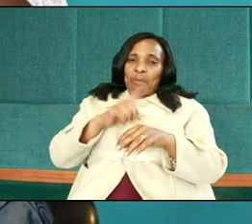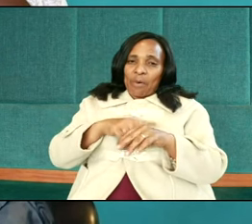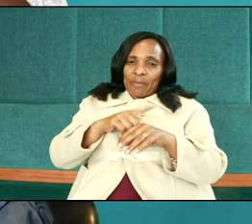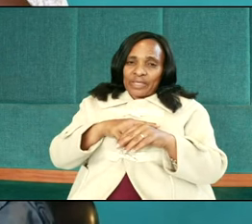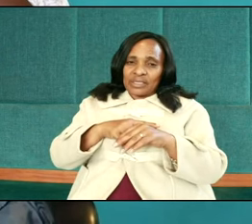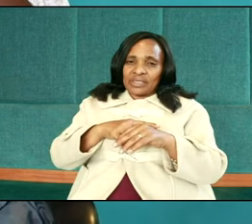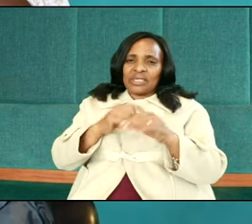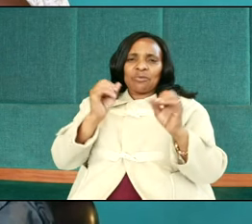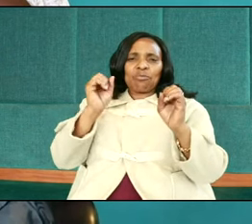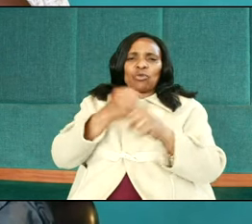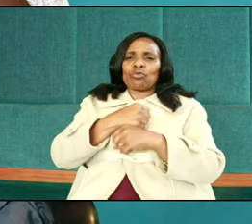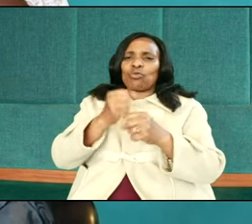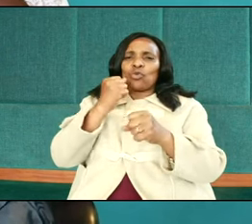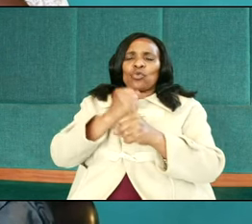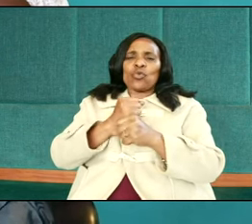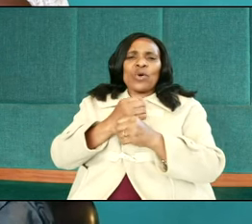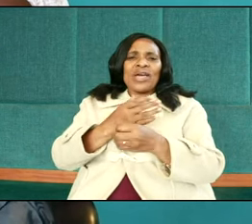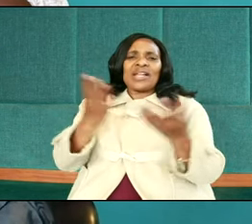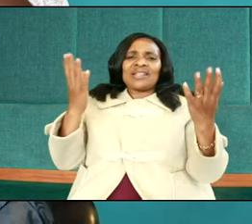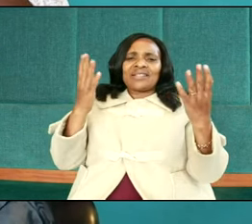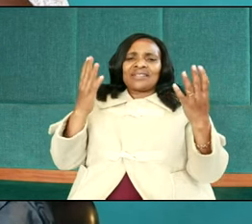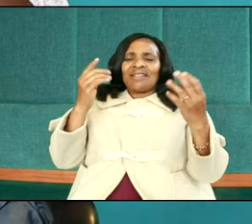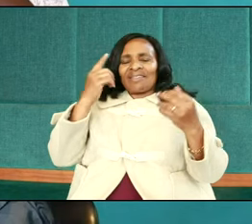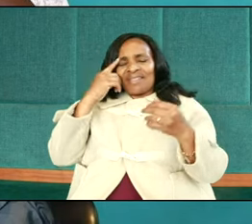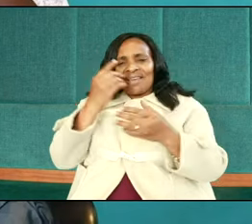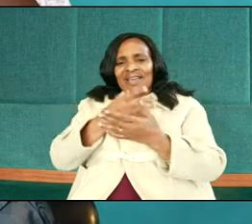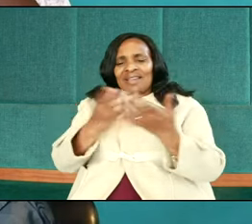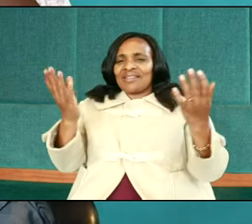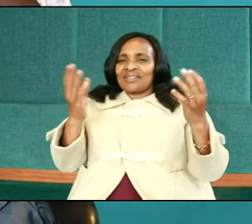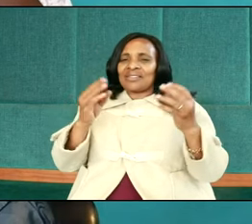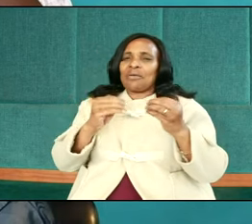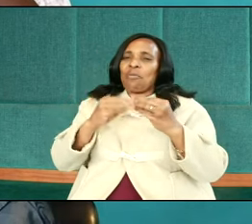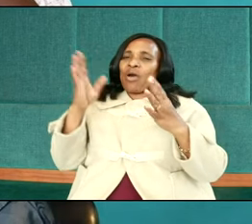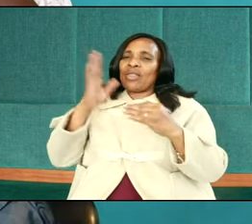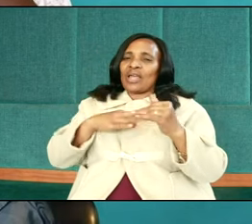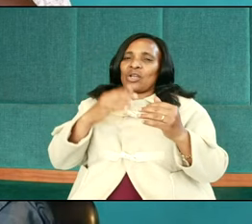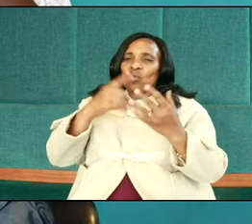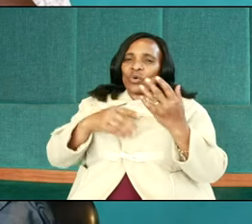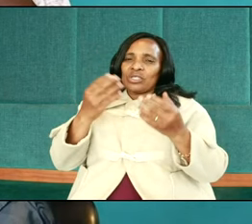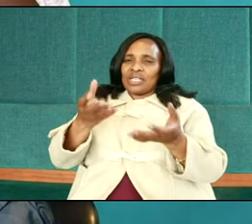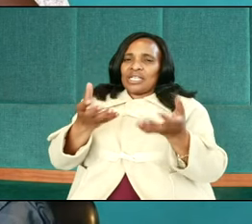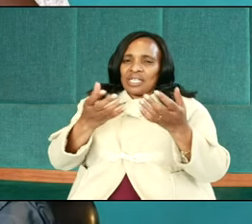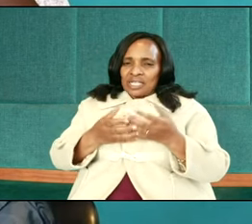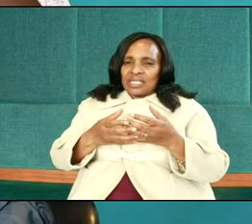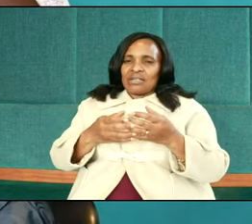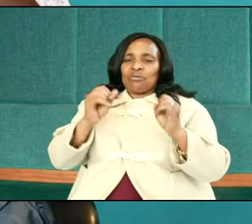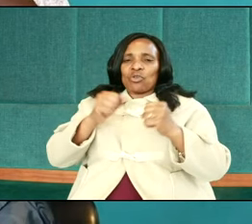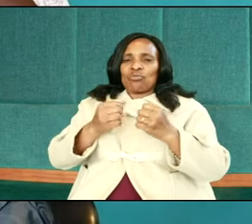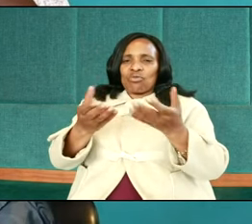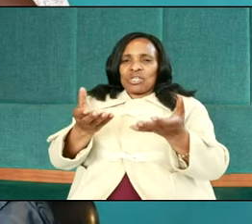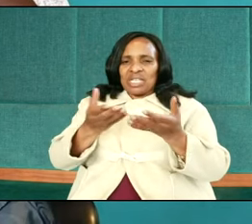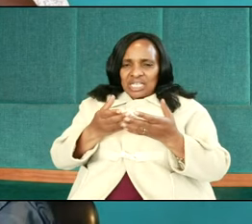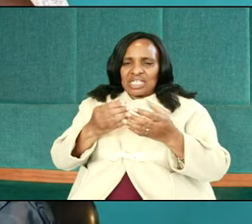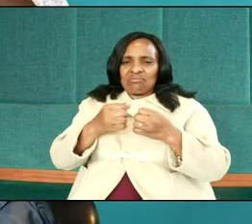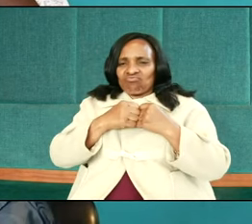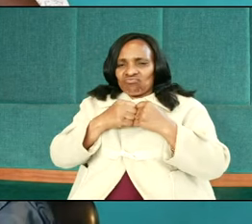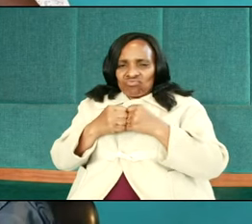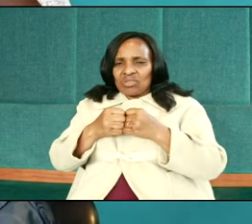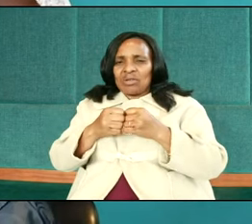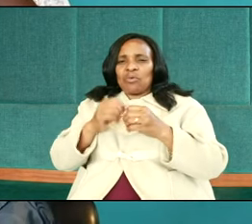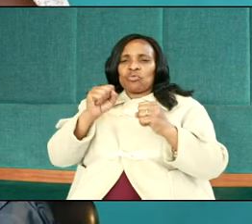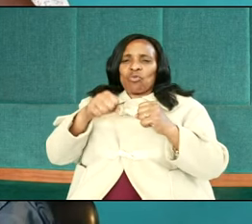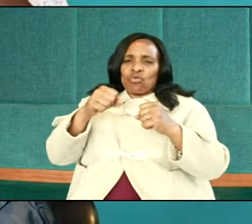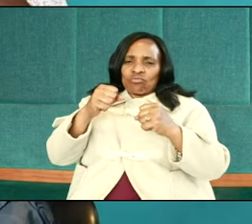they don't really think they need anything more than what they have. Or what they need, they can struggle and get because they